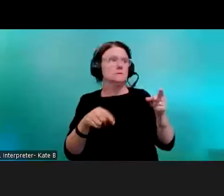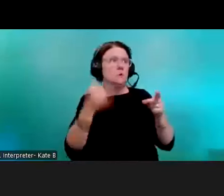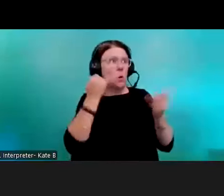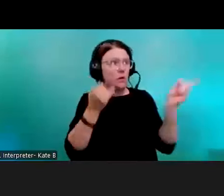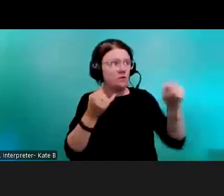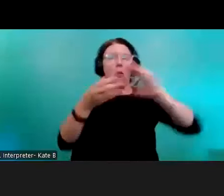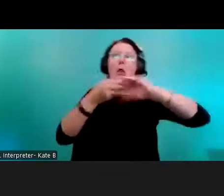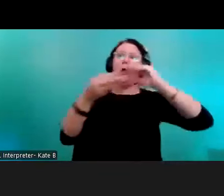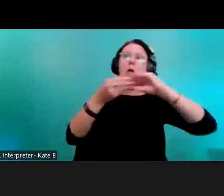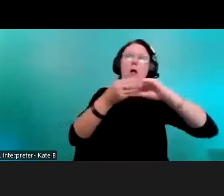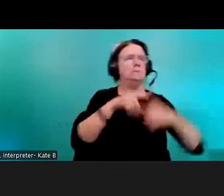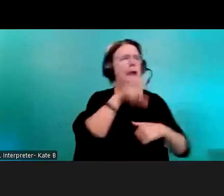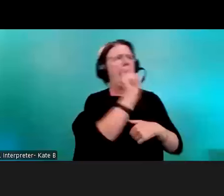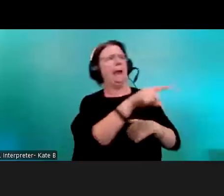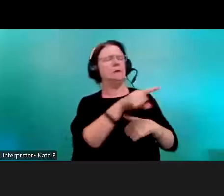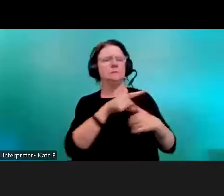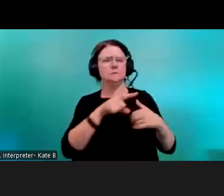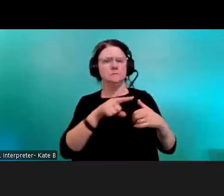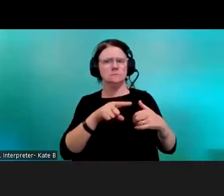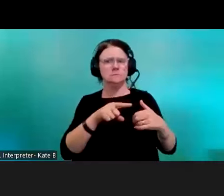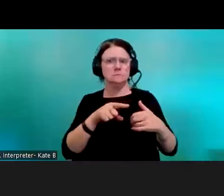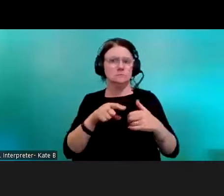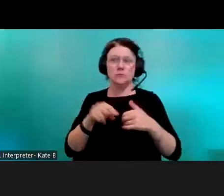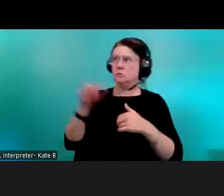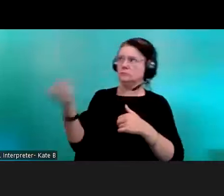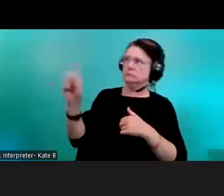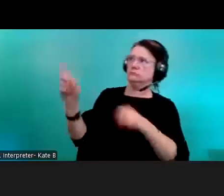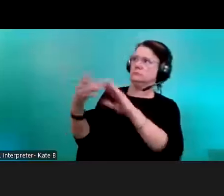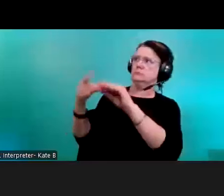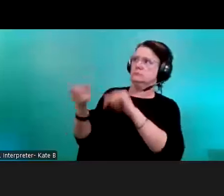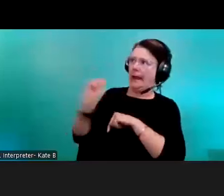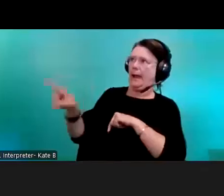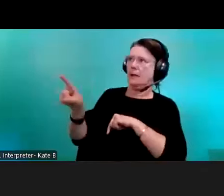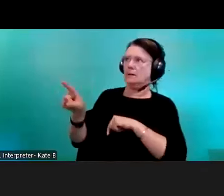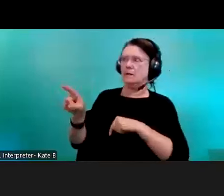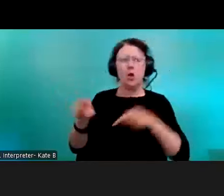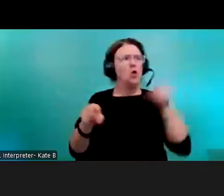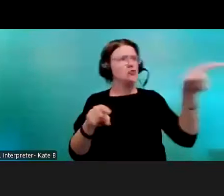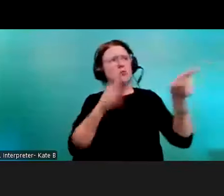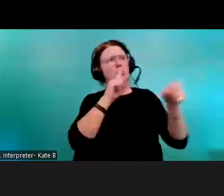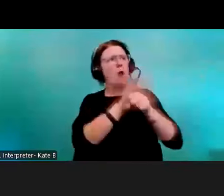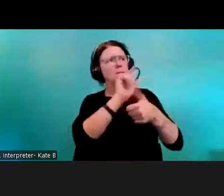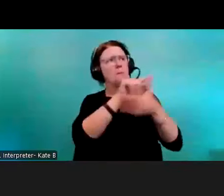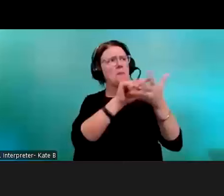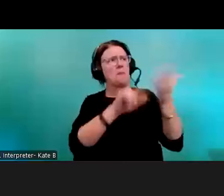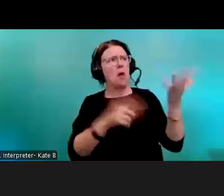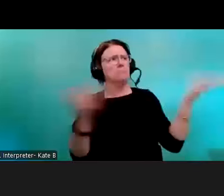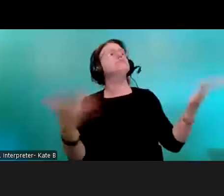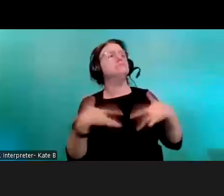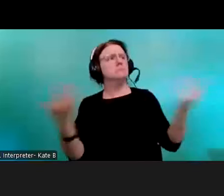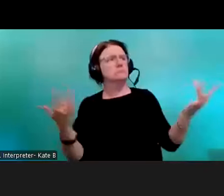their radar and, hold them accountable as well. Like if they said that they were going to do something and didn't do it, um,